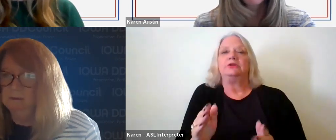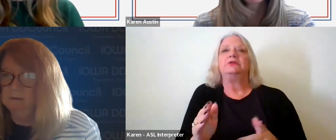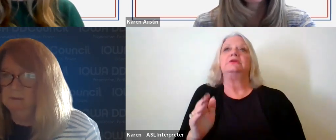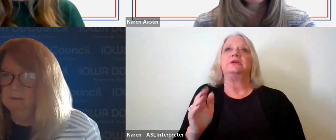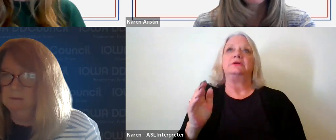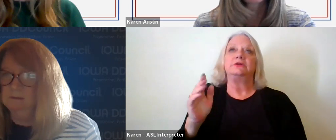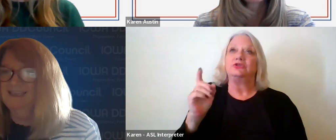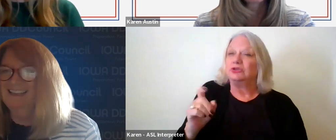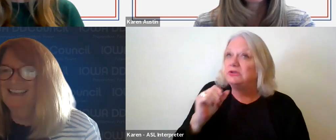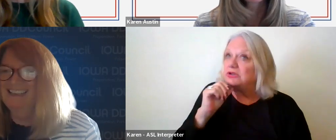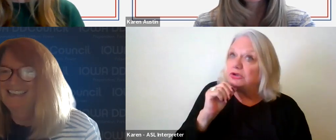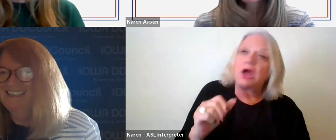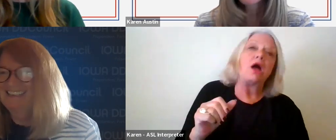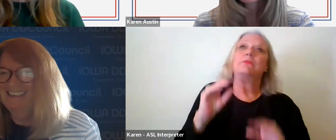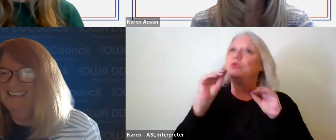Well,